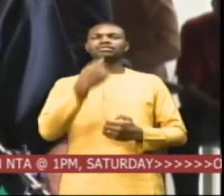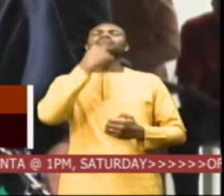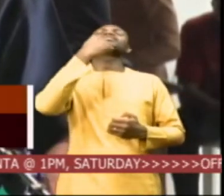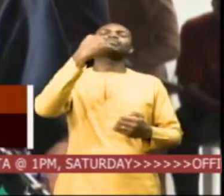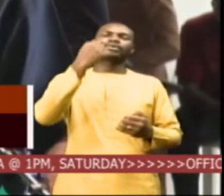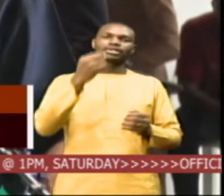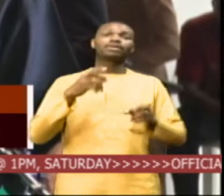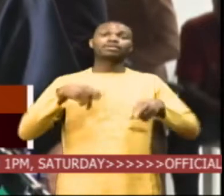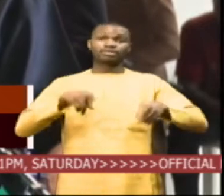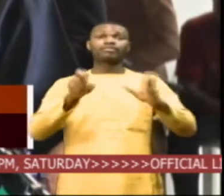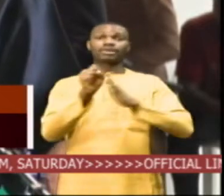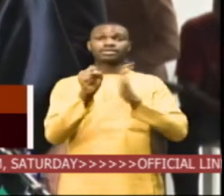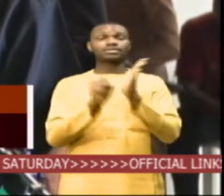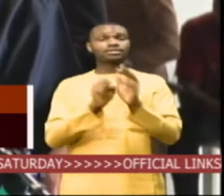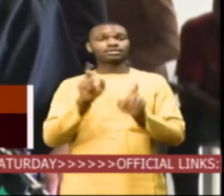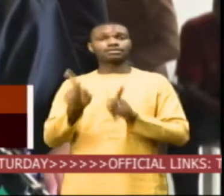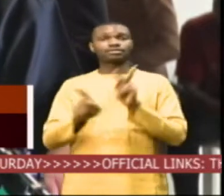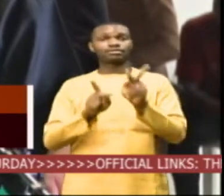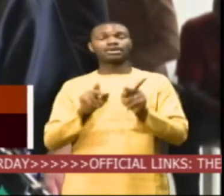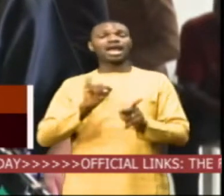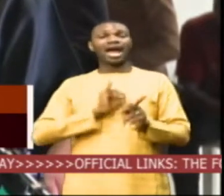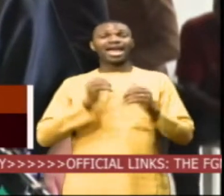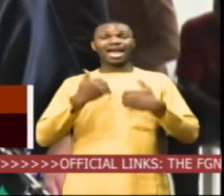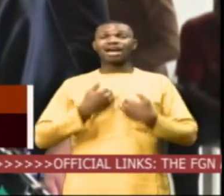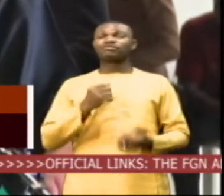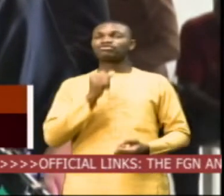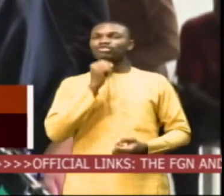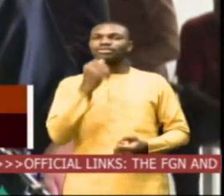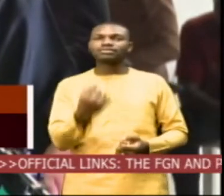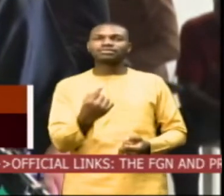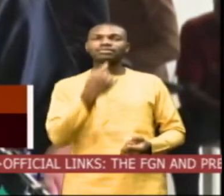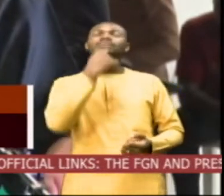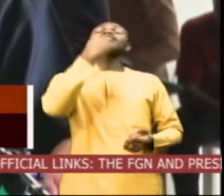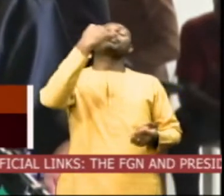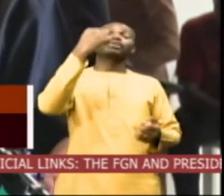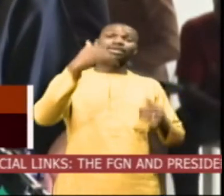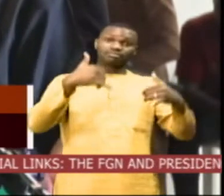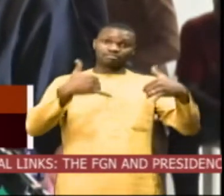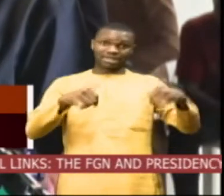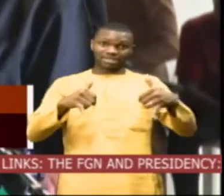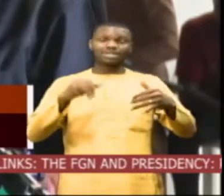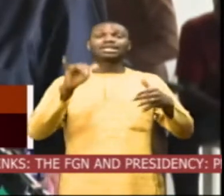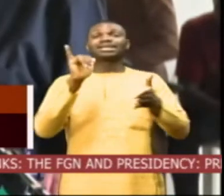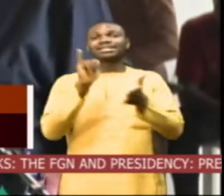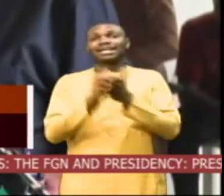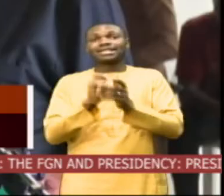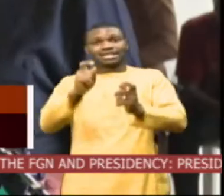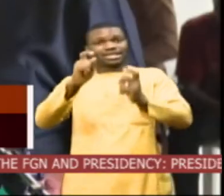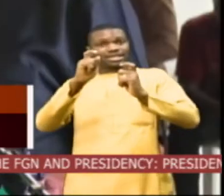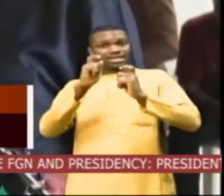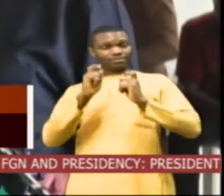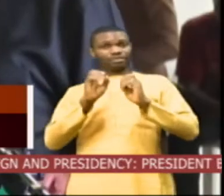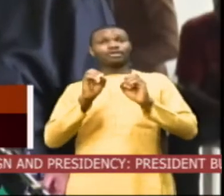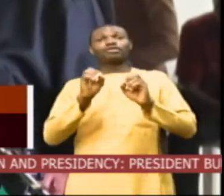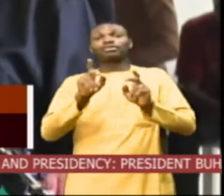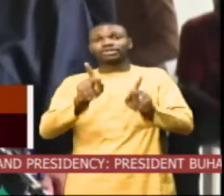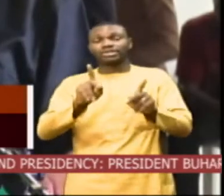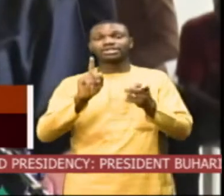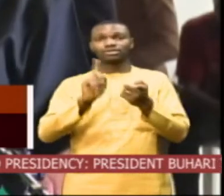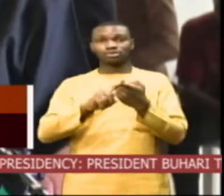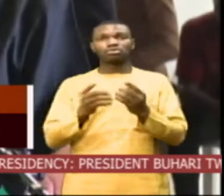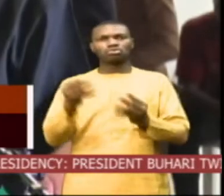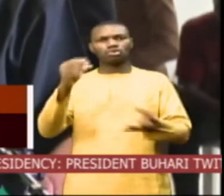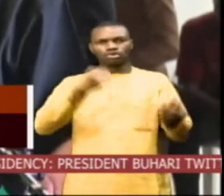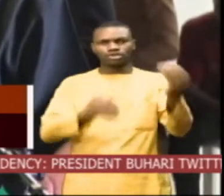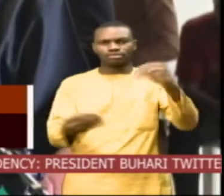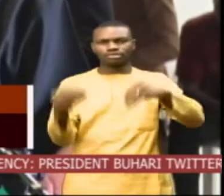quota in terms of the development of the state. Former Senate President Bukola Saraki says